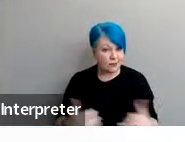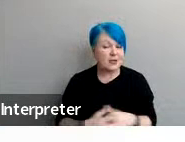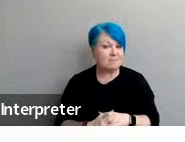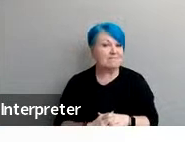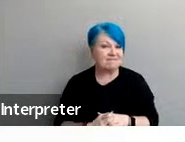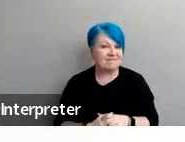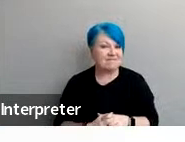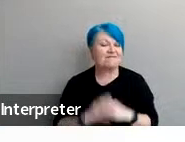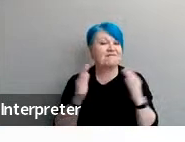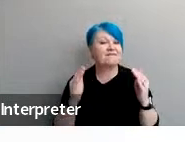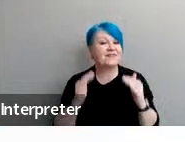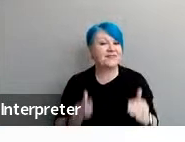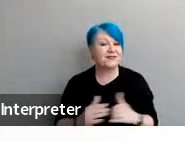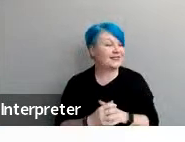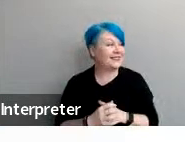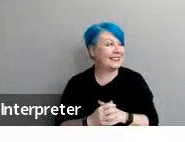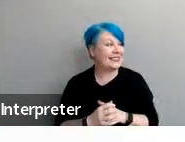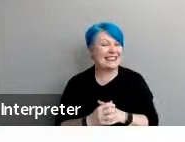slide.